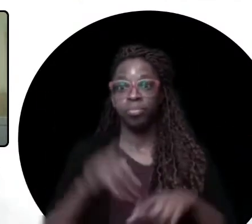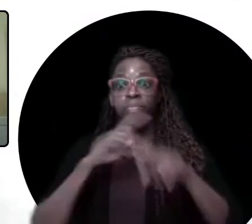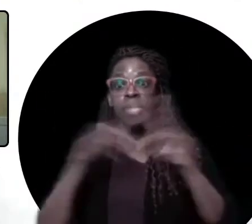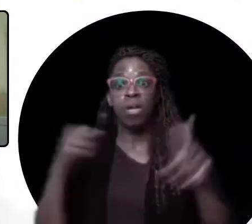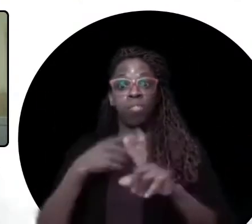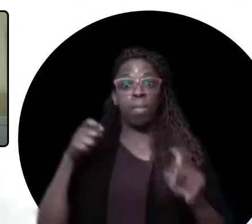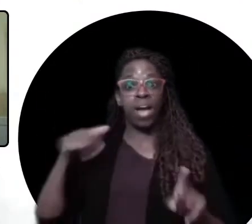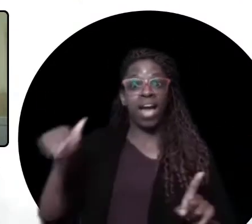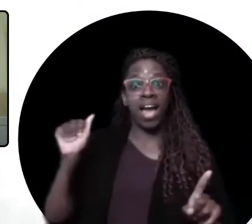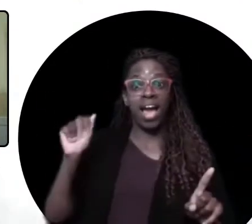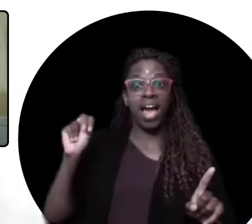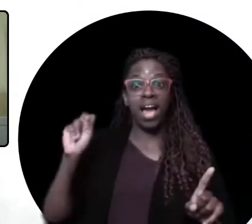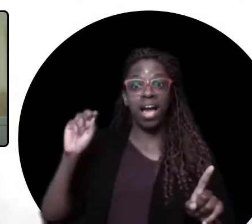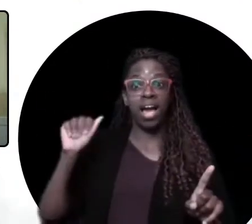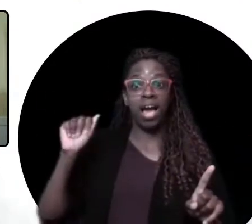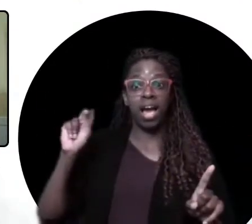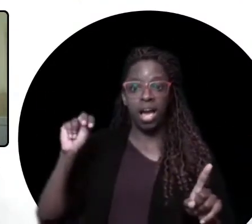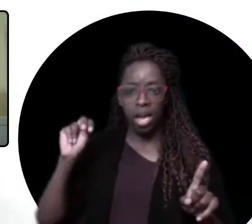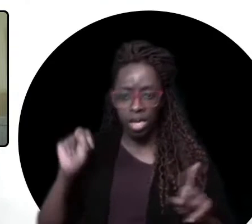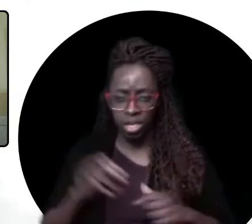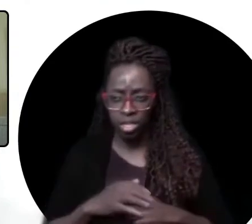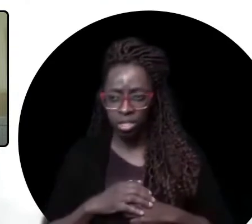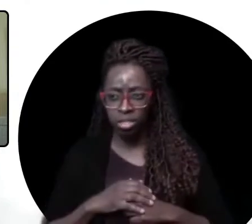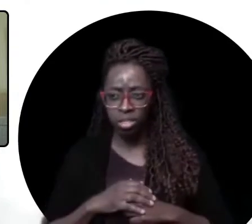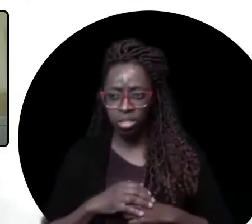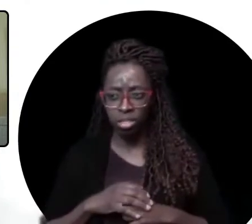understand law right now, right?